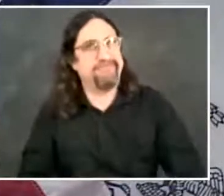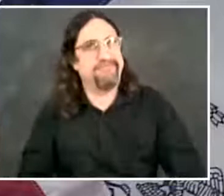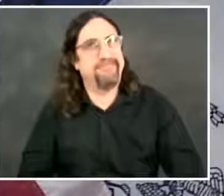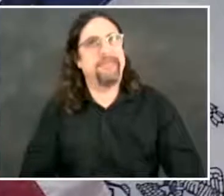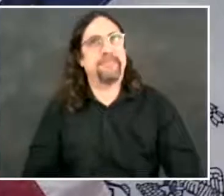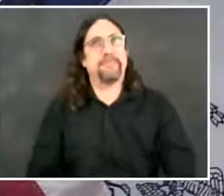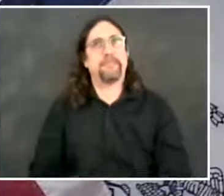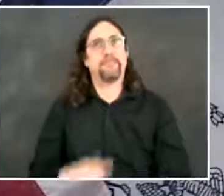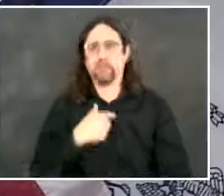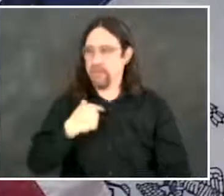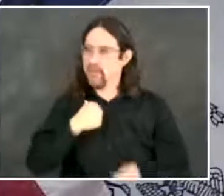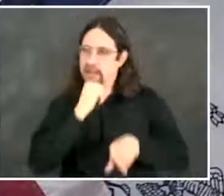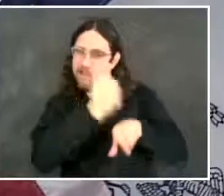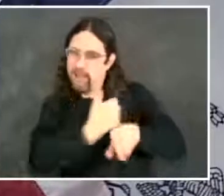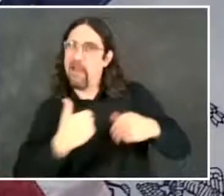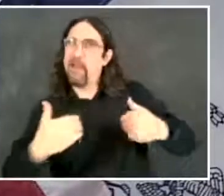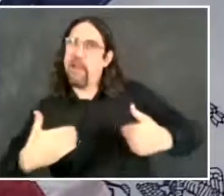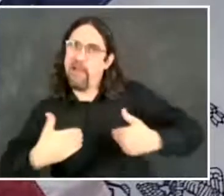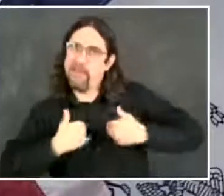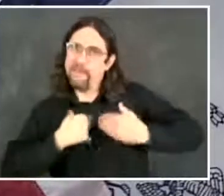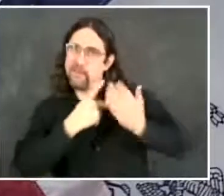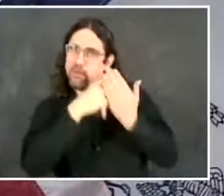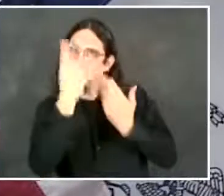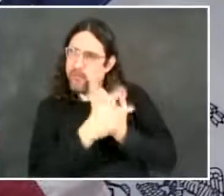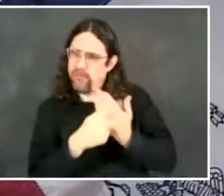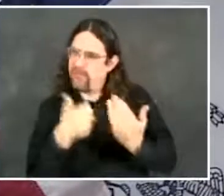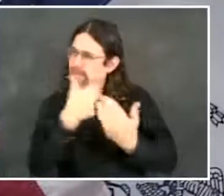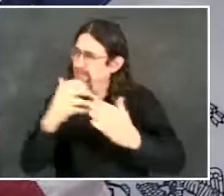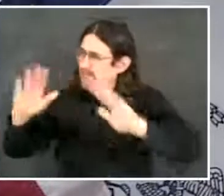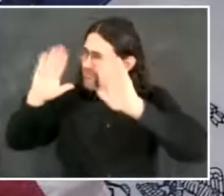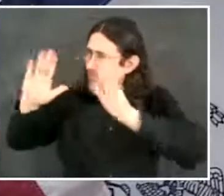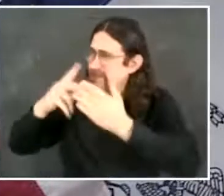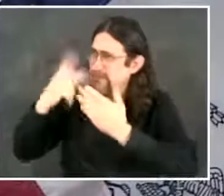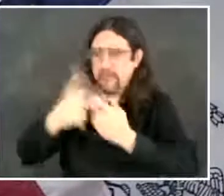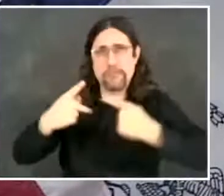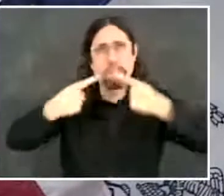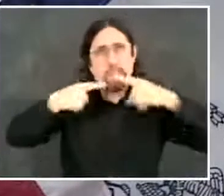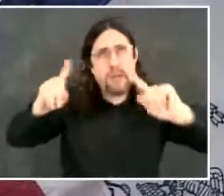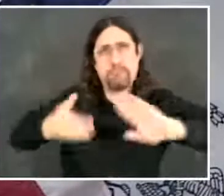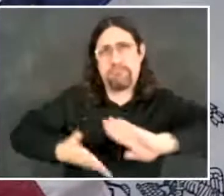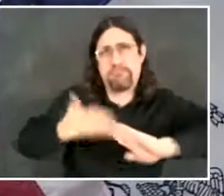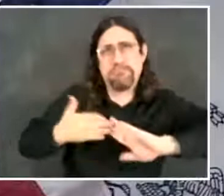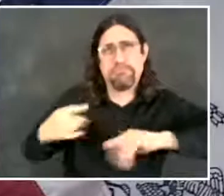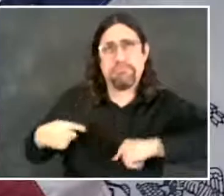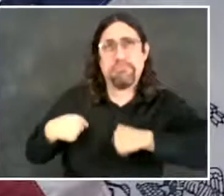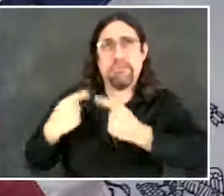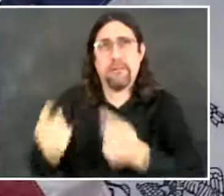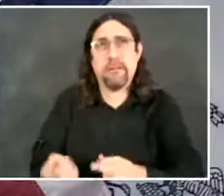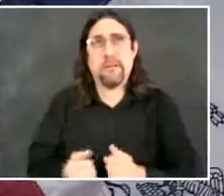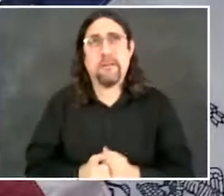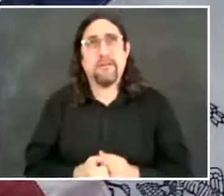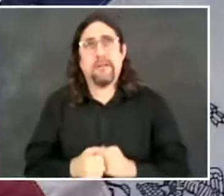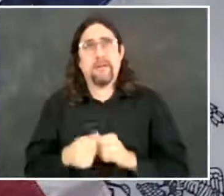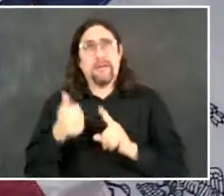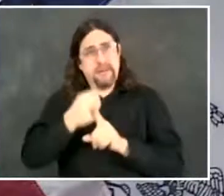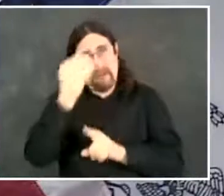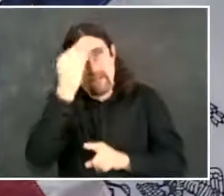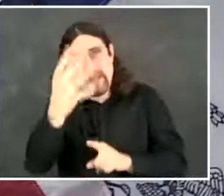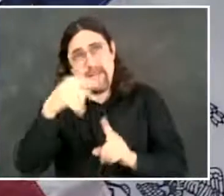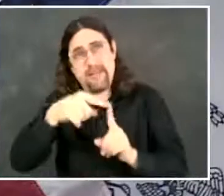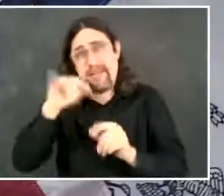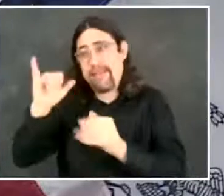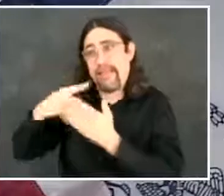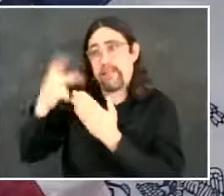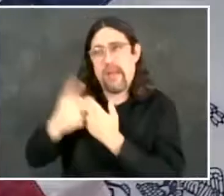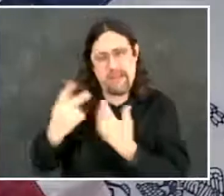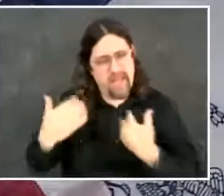care attached. And if someone's thinking that the best option they have in life is to ride a subway all night, that's not good,